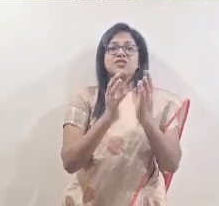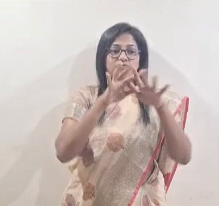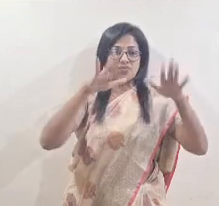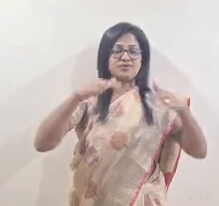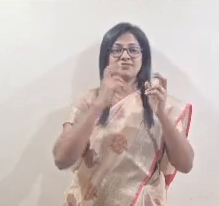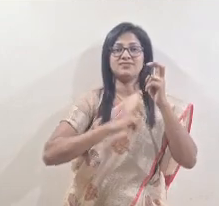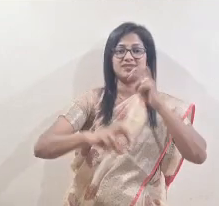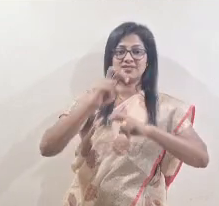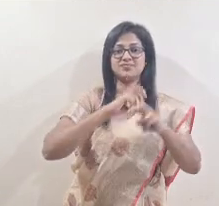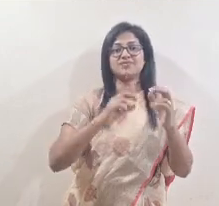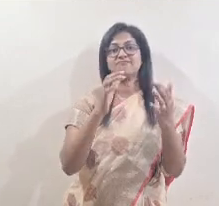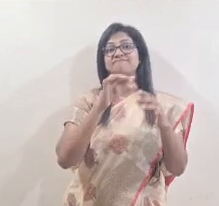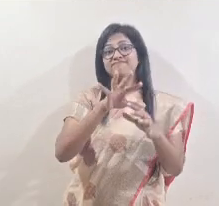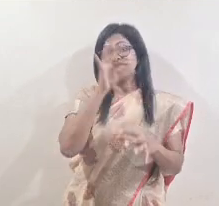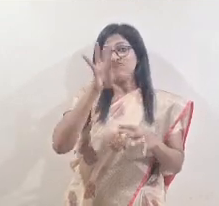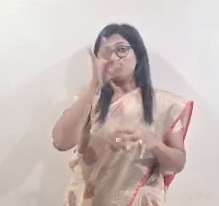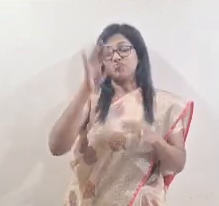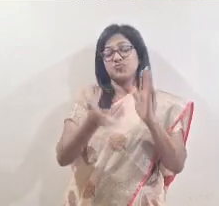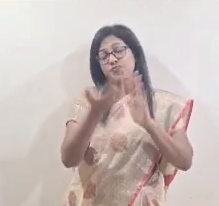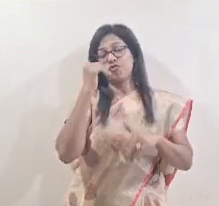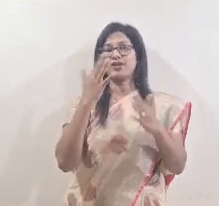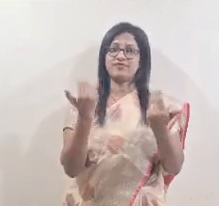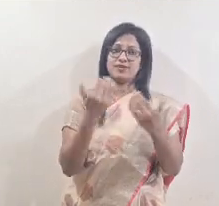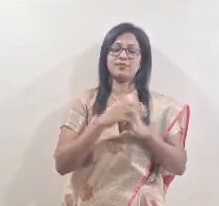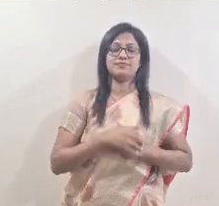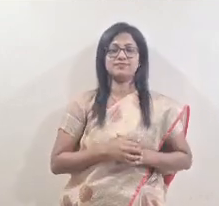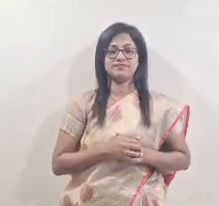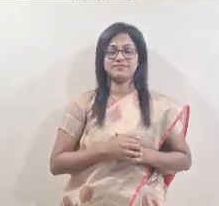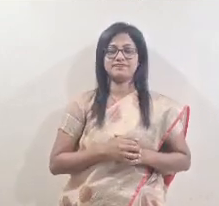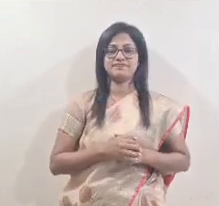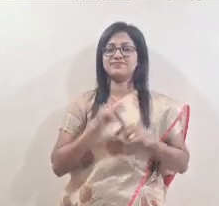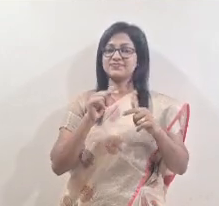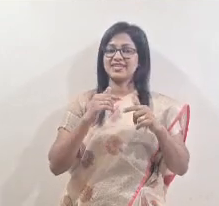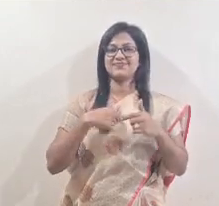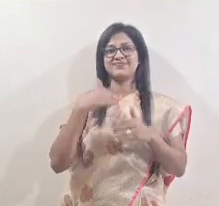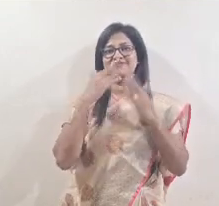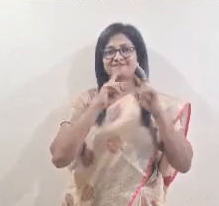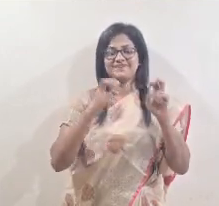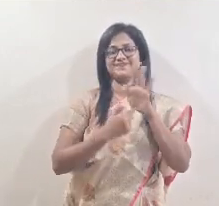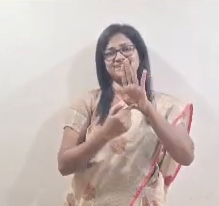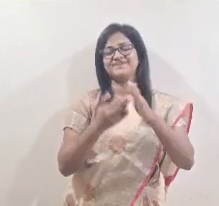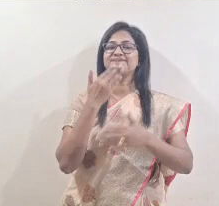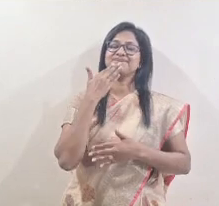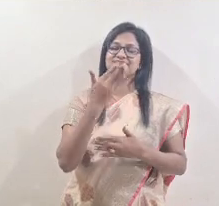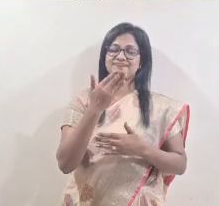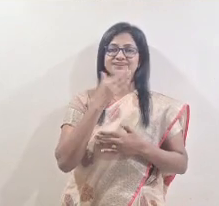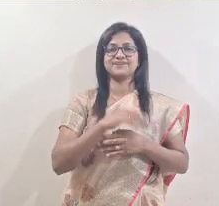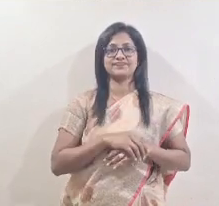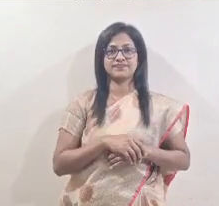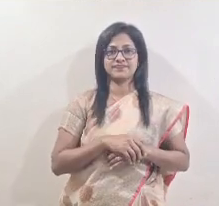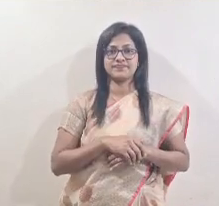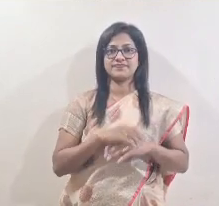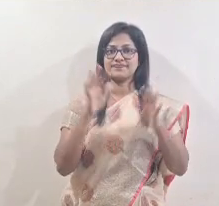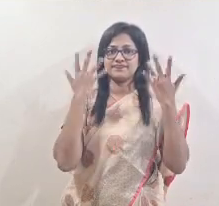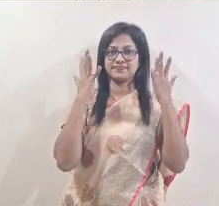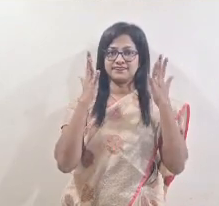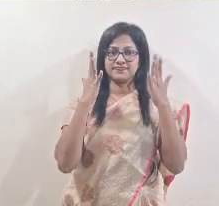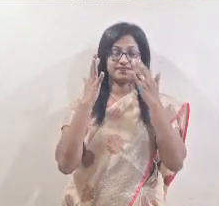water transport a preferred mode of travel. So that was my study. Thank you.